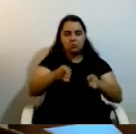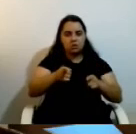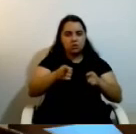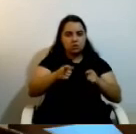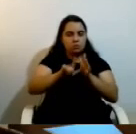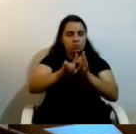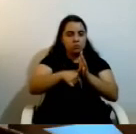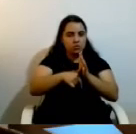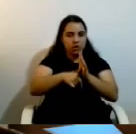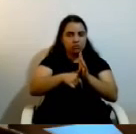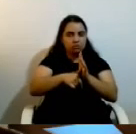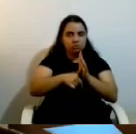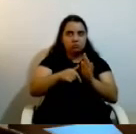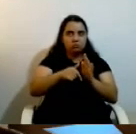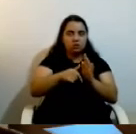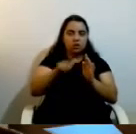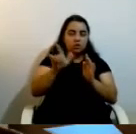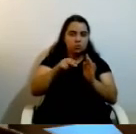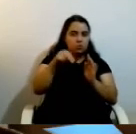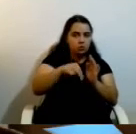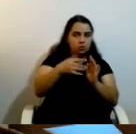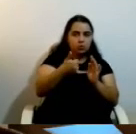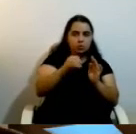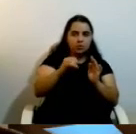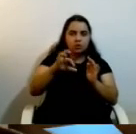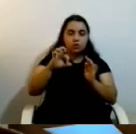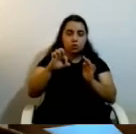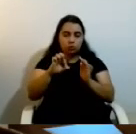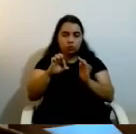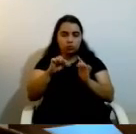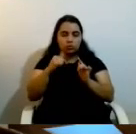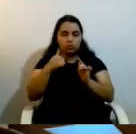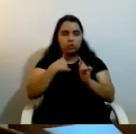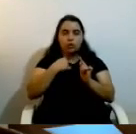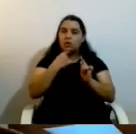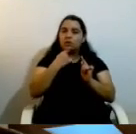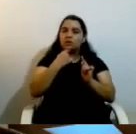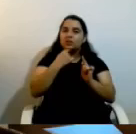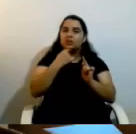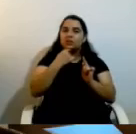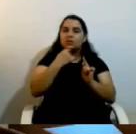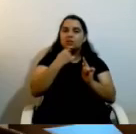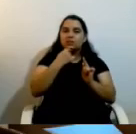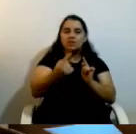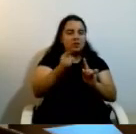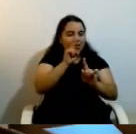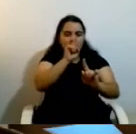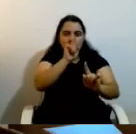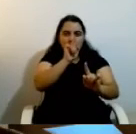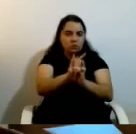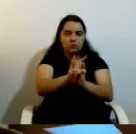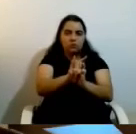2018, I made the very same points when I defined what true